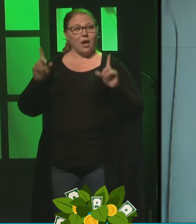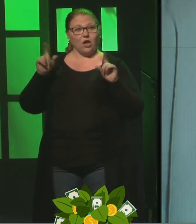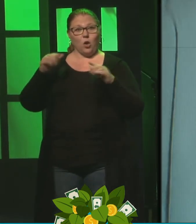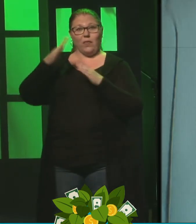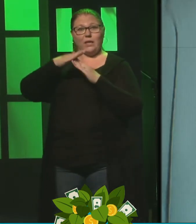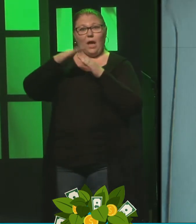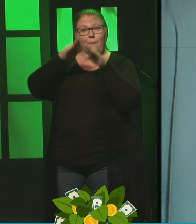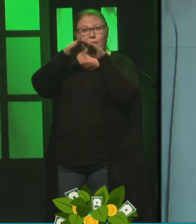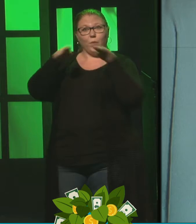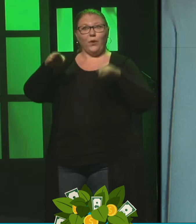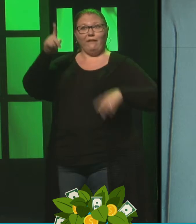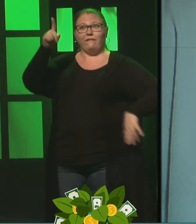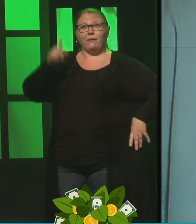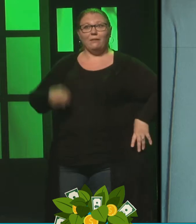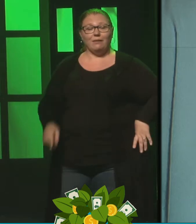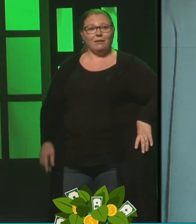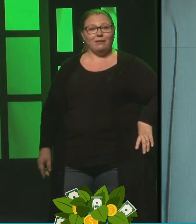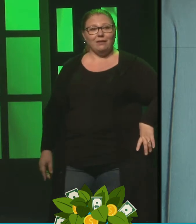the roof